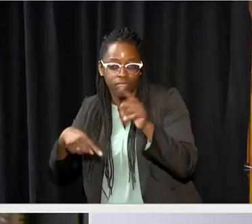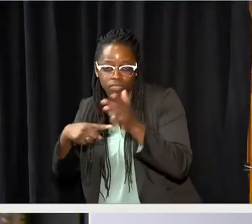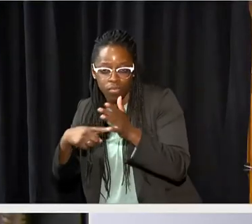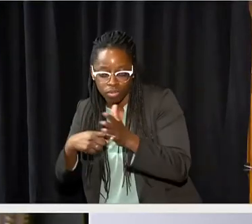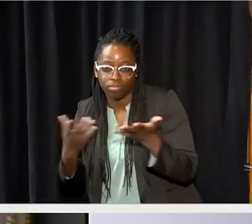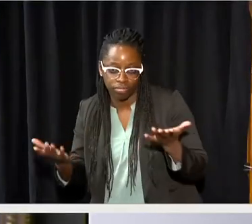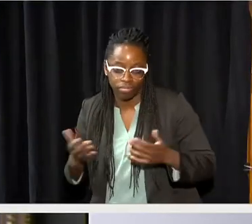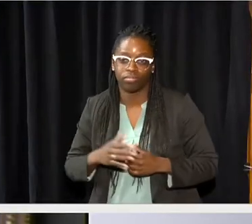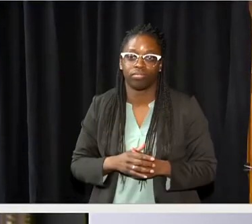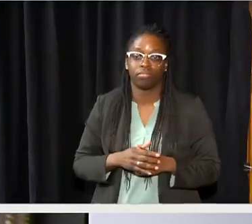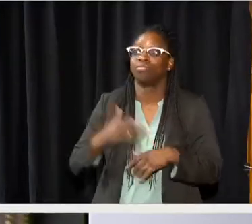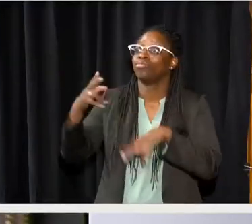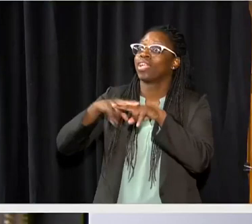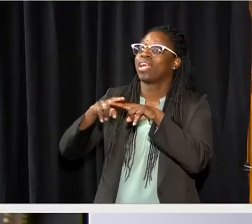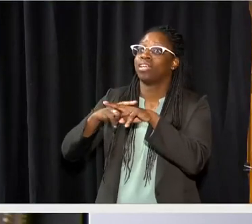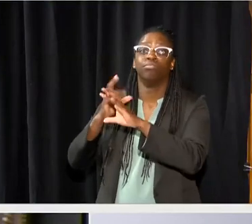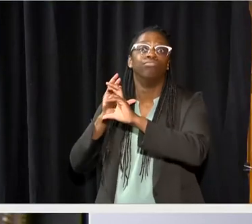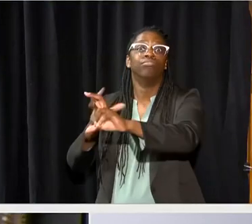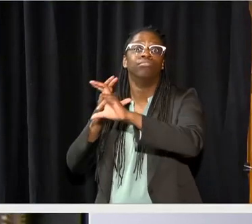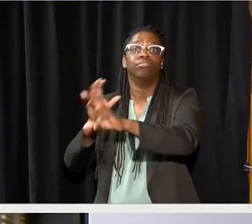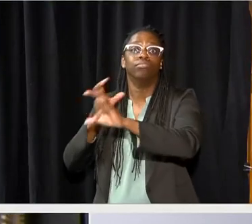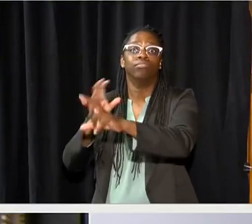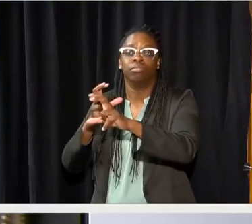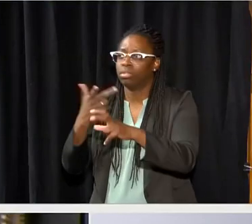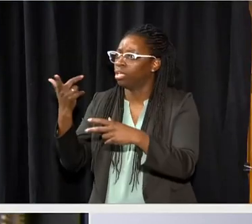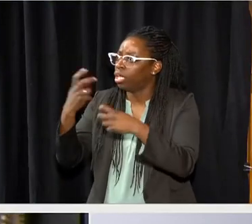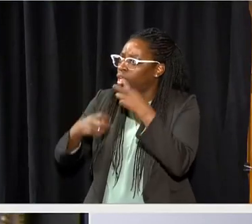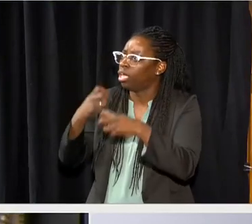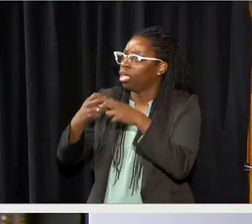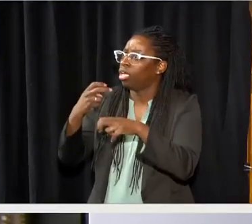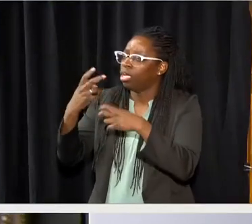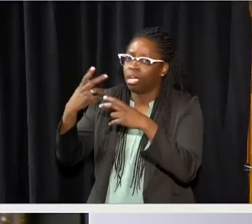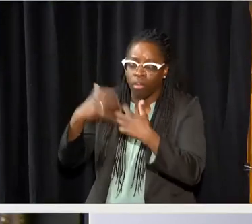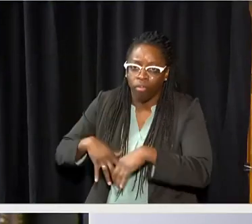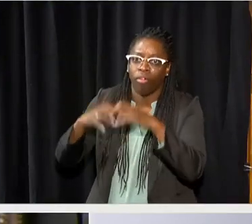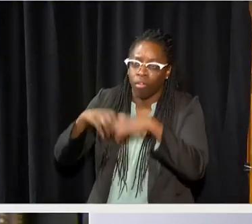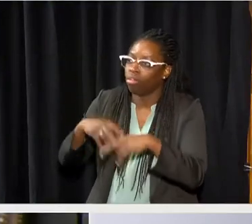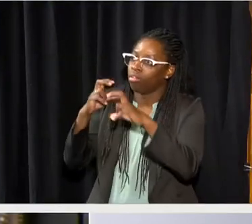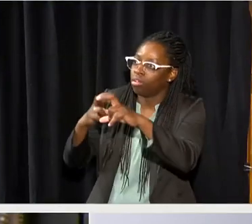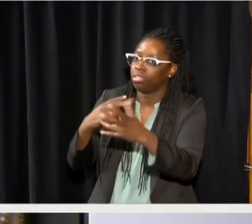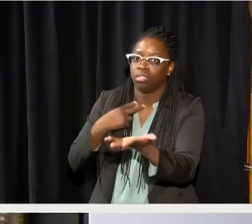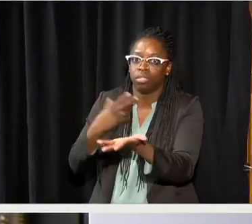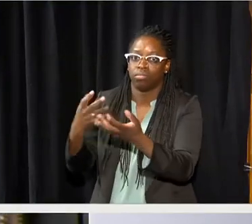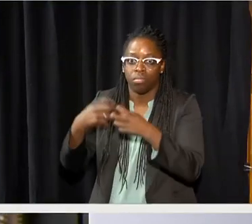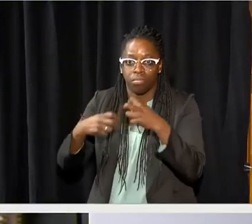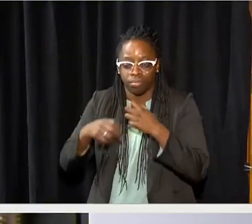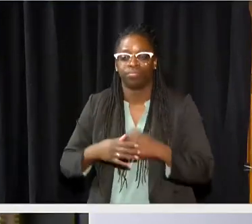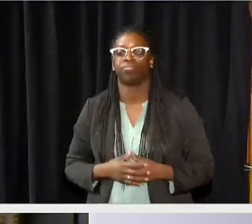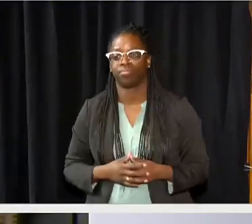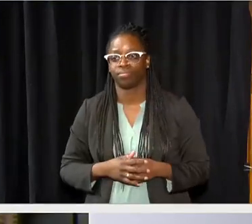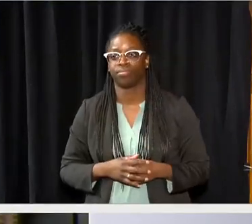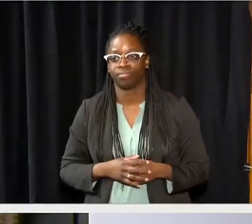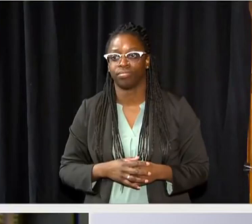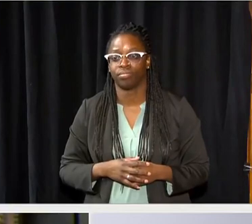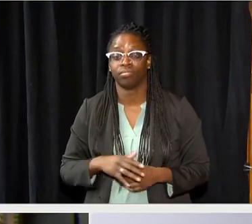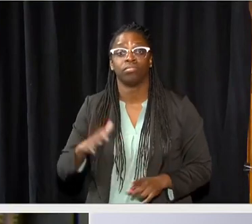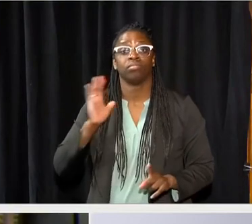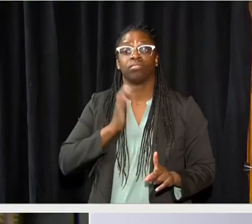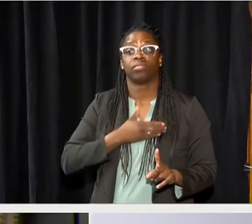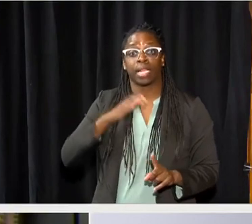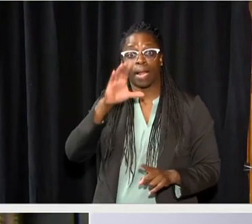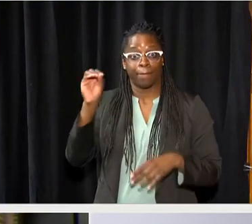our time and our joy. It's frustrating. And while many of our industries lead the world,